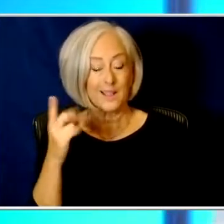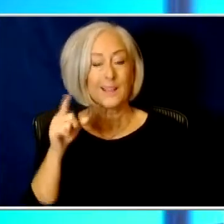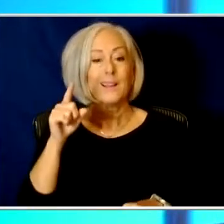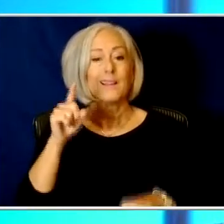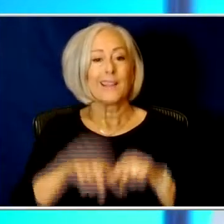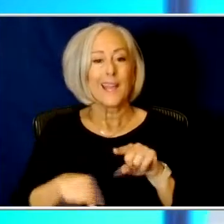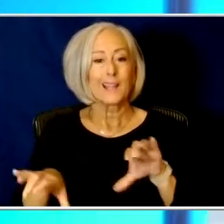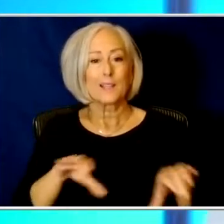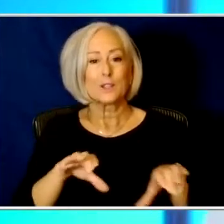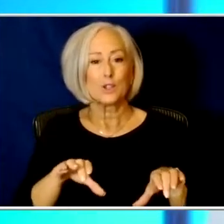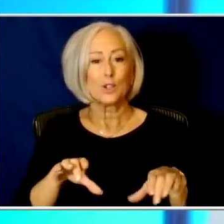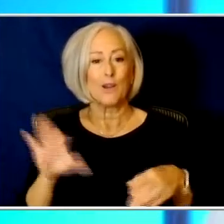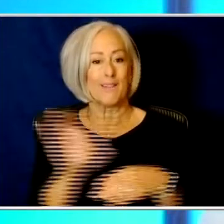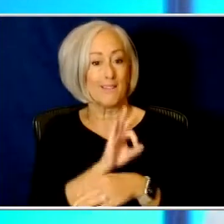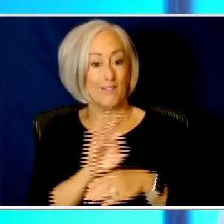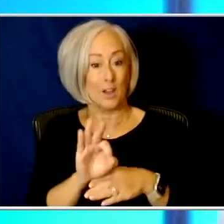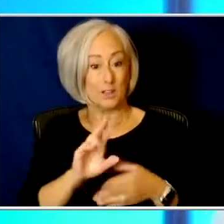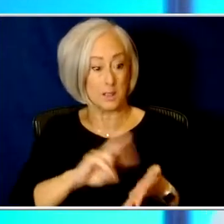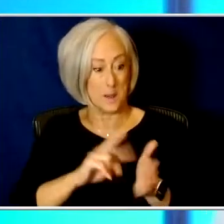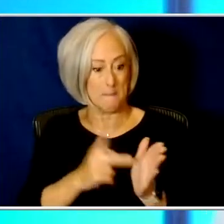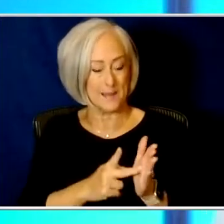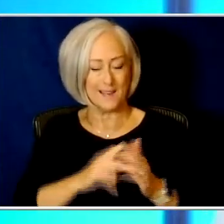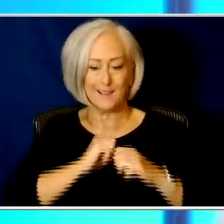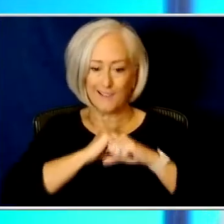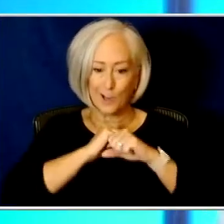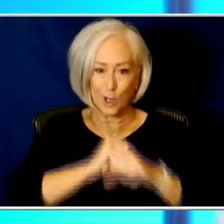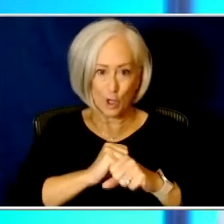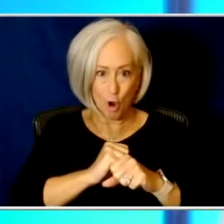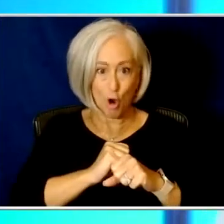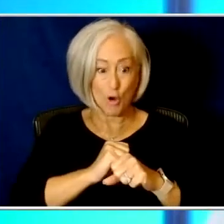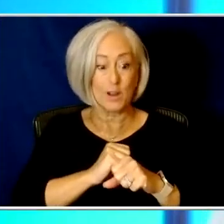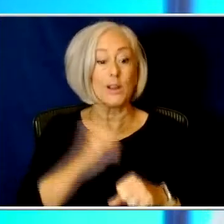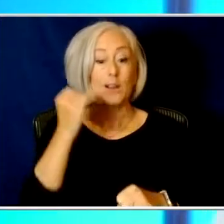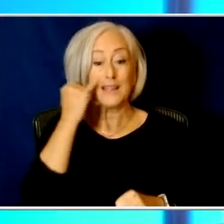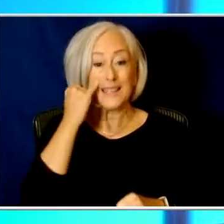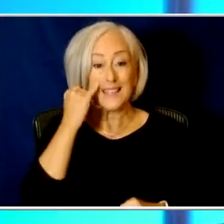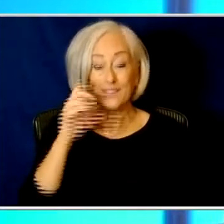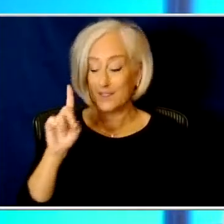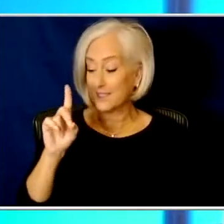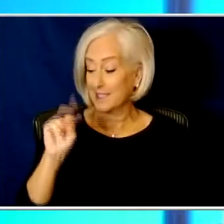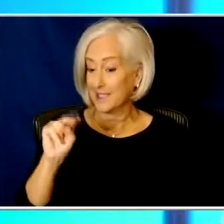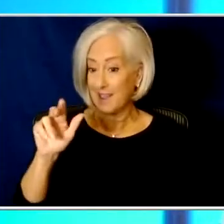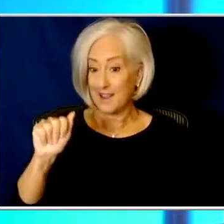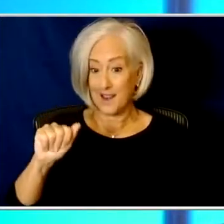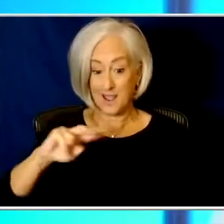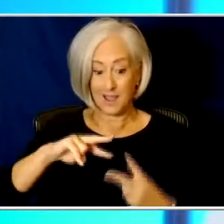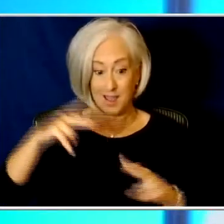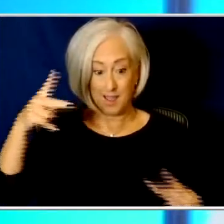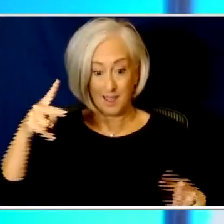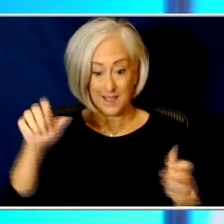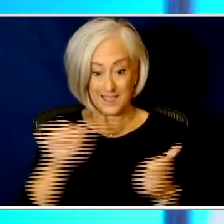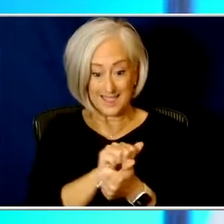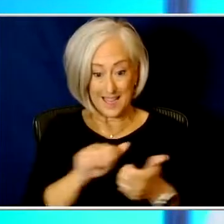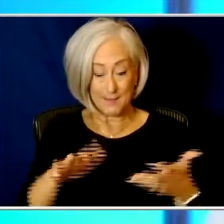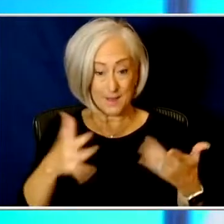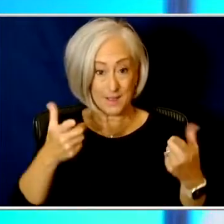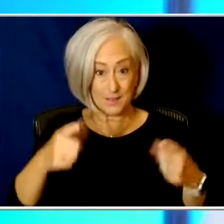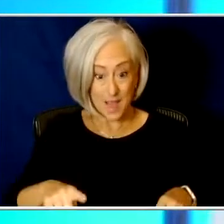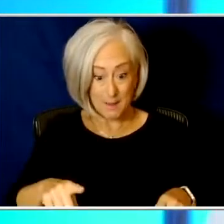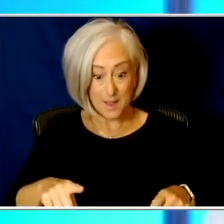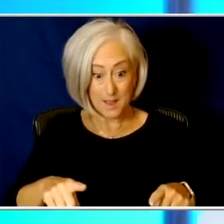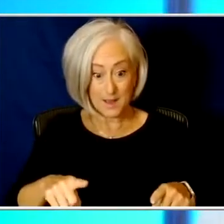our cells from replicating when the DNA is damaged. And so by mutating P53, these cancer cells are able